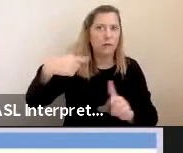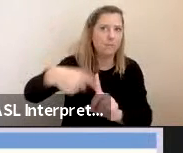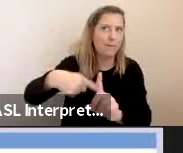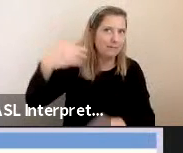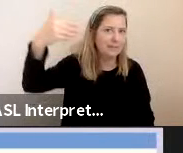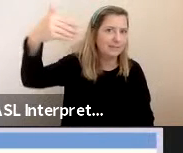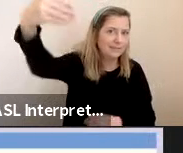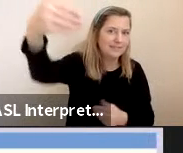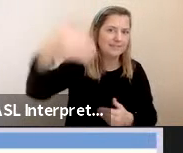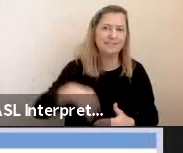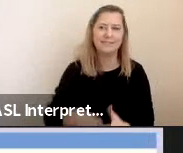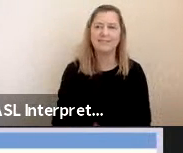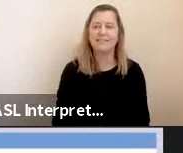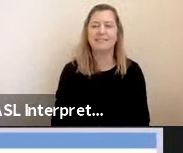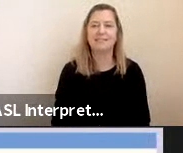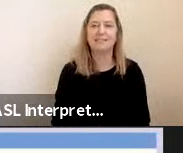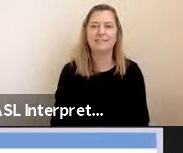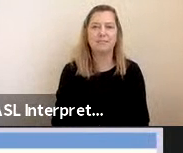the road?